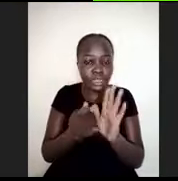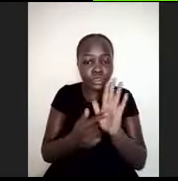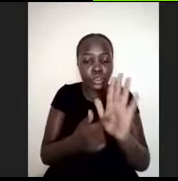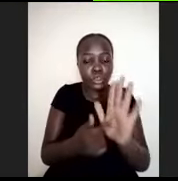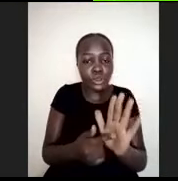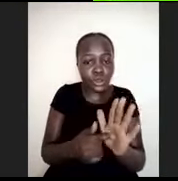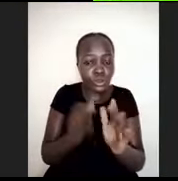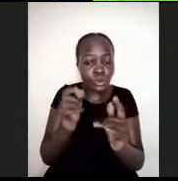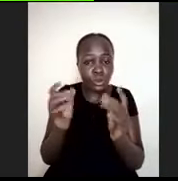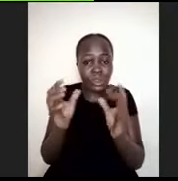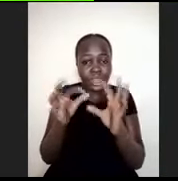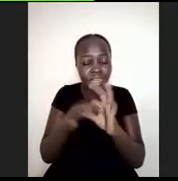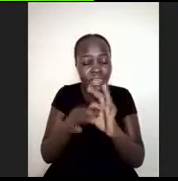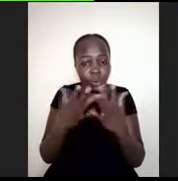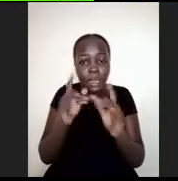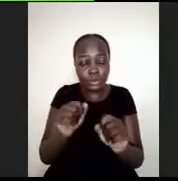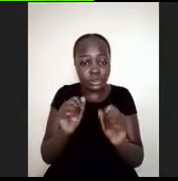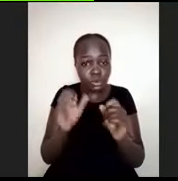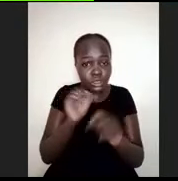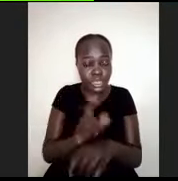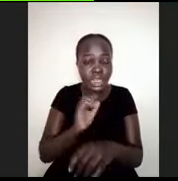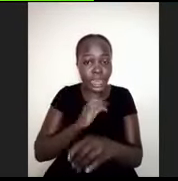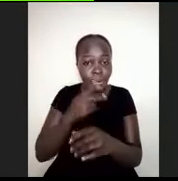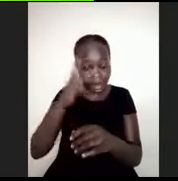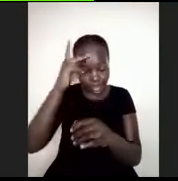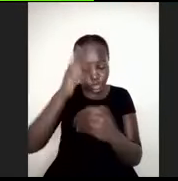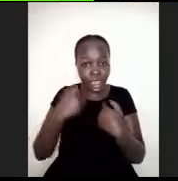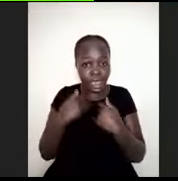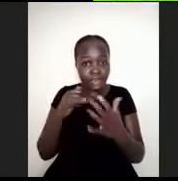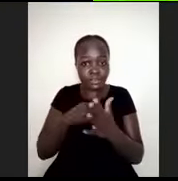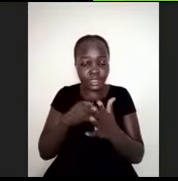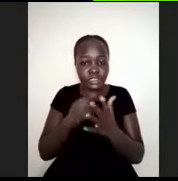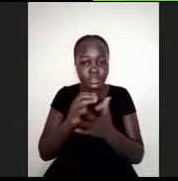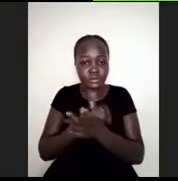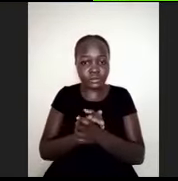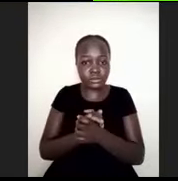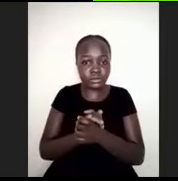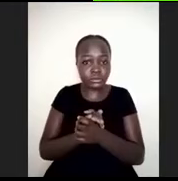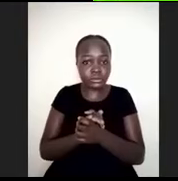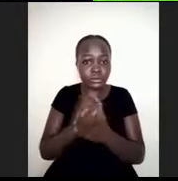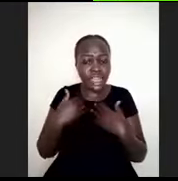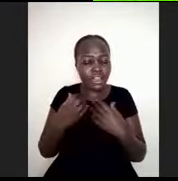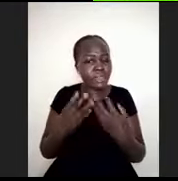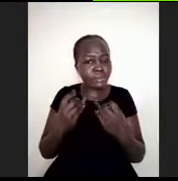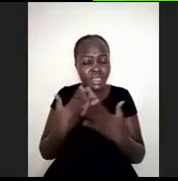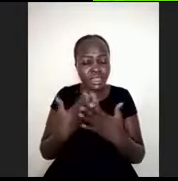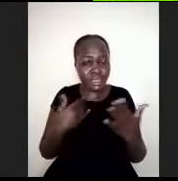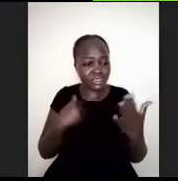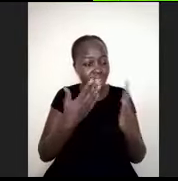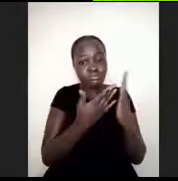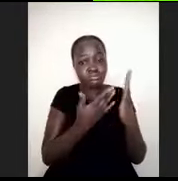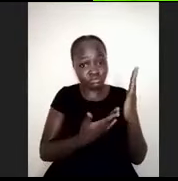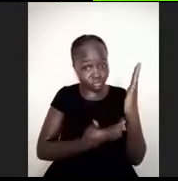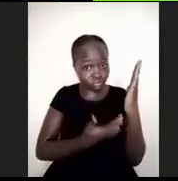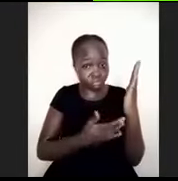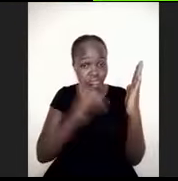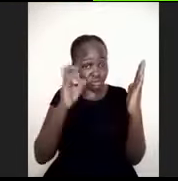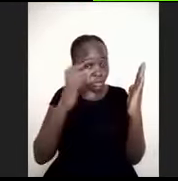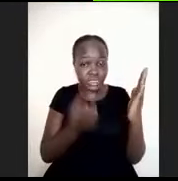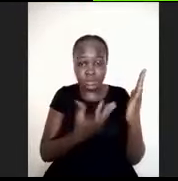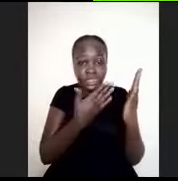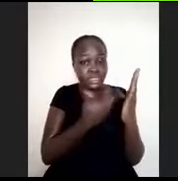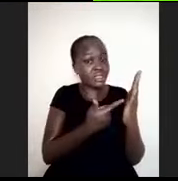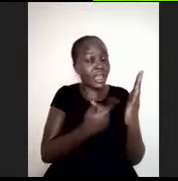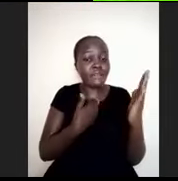parents to get it. Exactly. These are the things I really talk to them about. There are many topics, and Pauline and I just chose